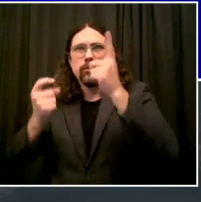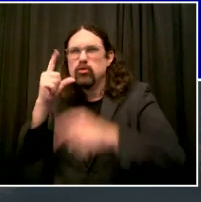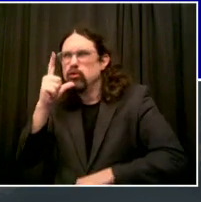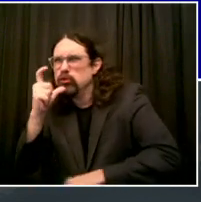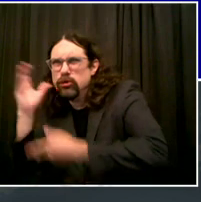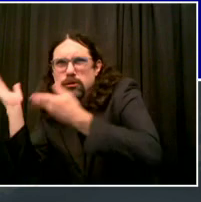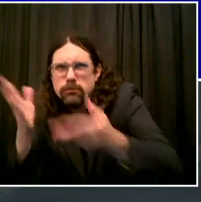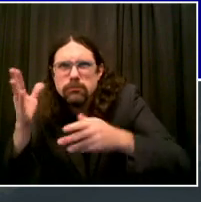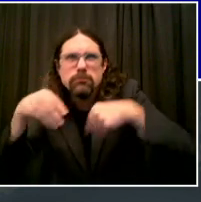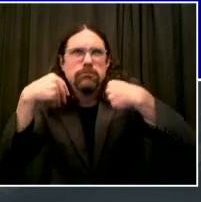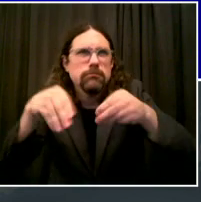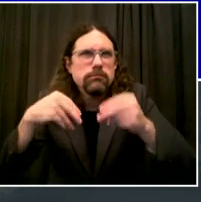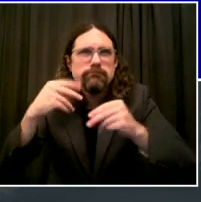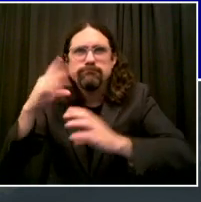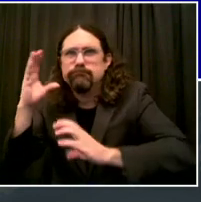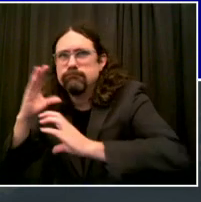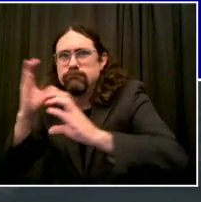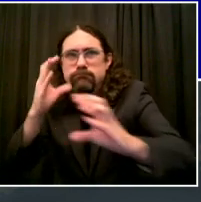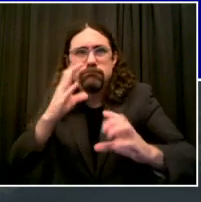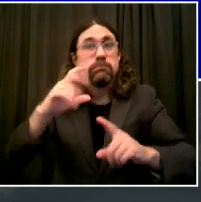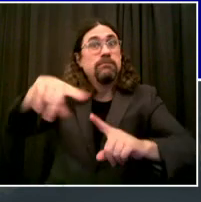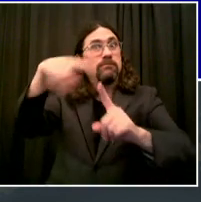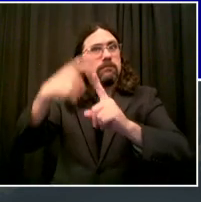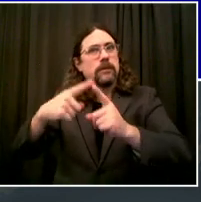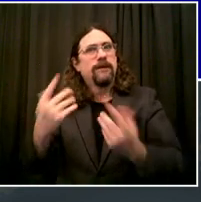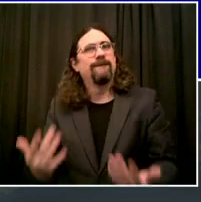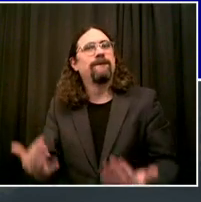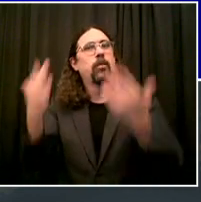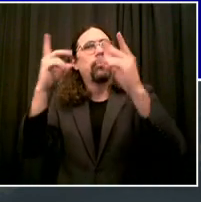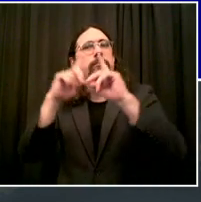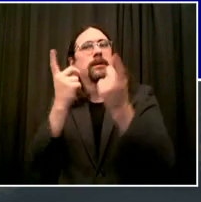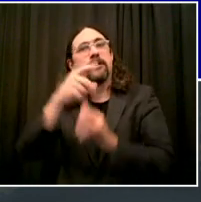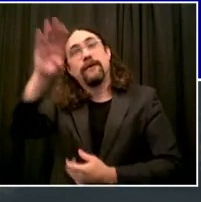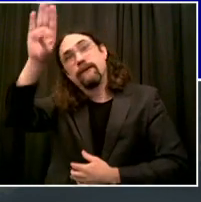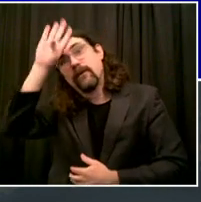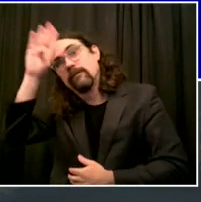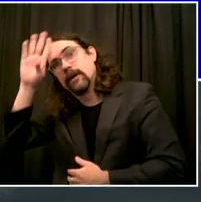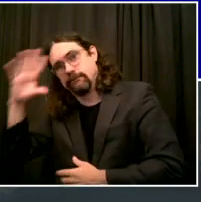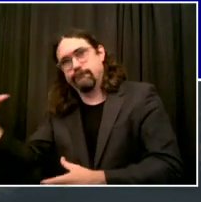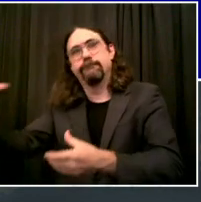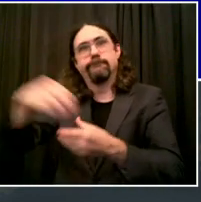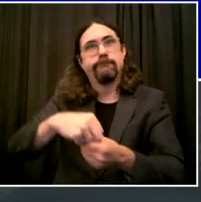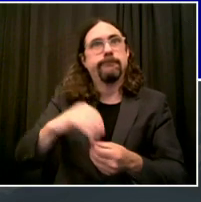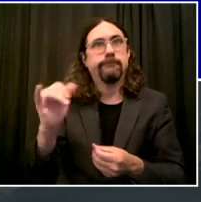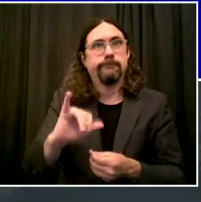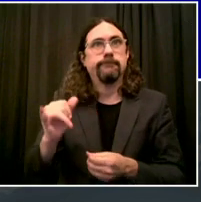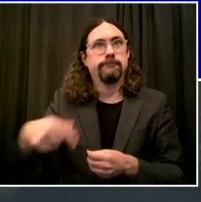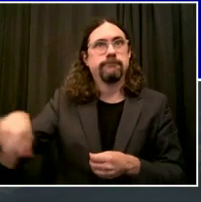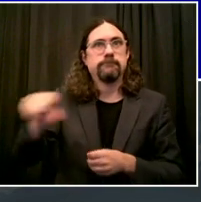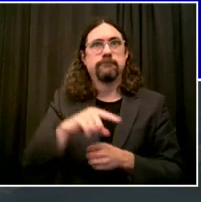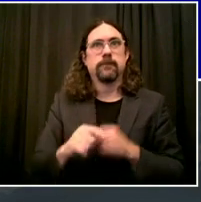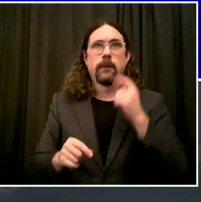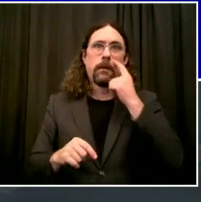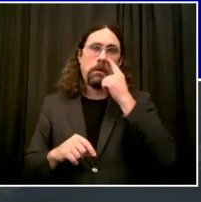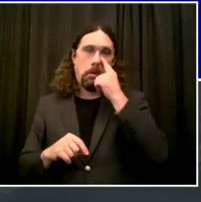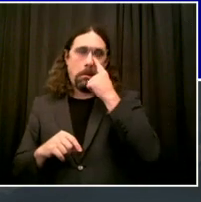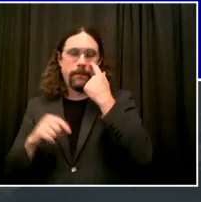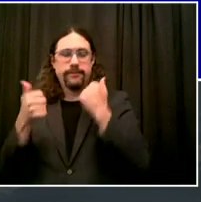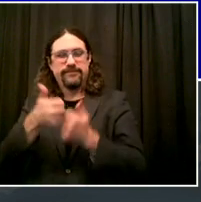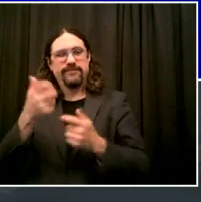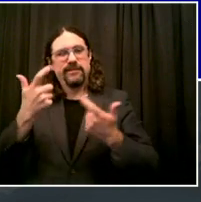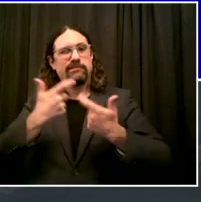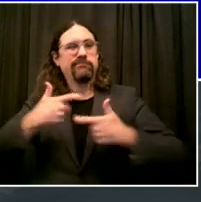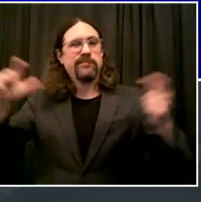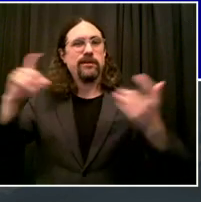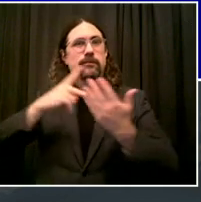FDNY fire marshals. The NYPD Intelligence Bureau will be a part of this effort to help us track down where the fireworks are